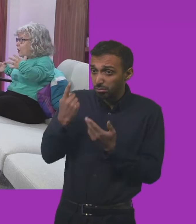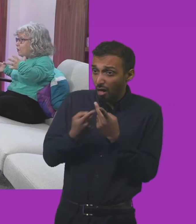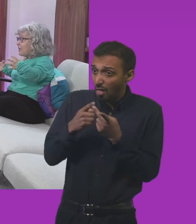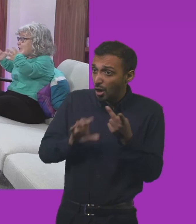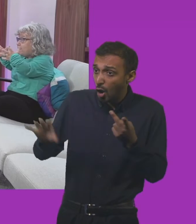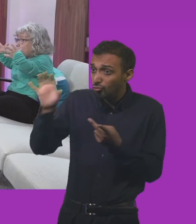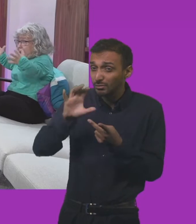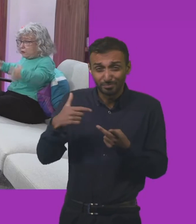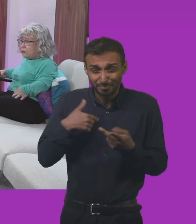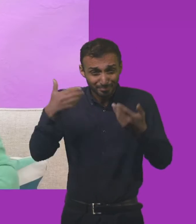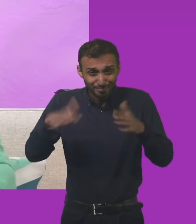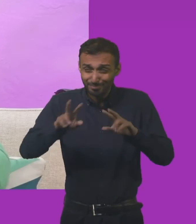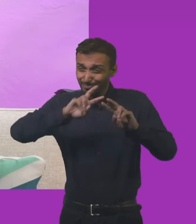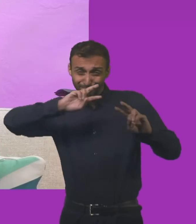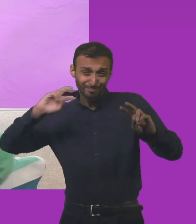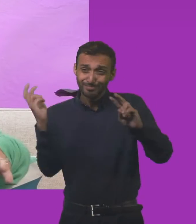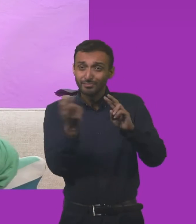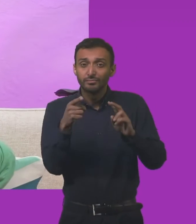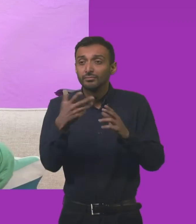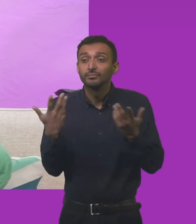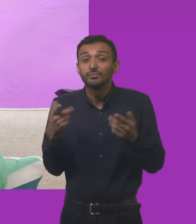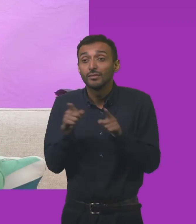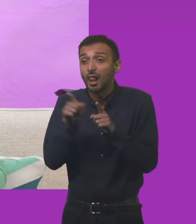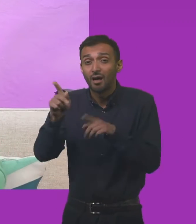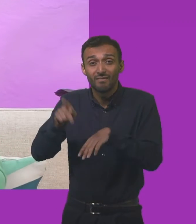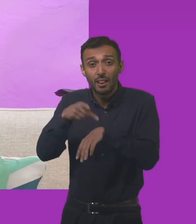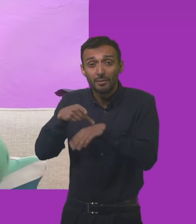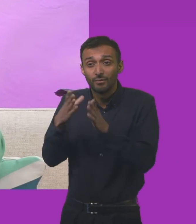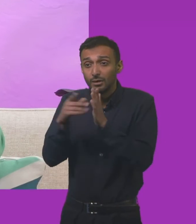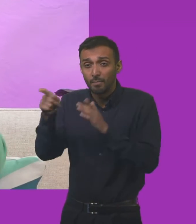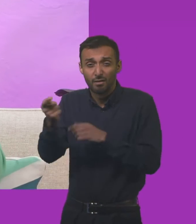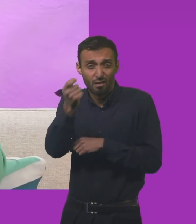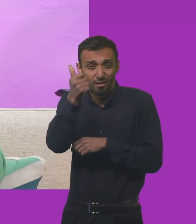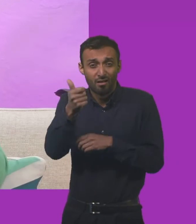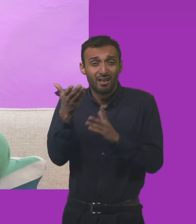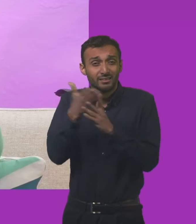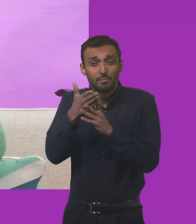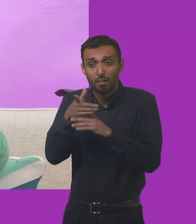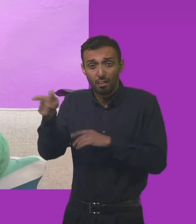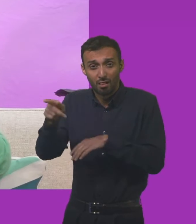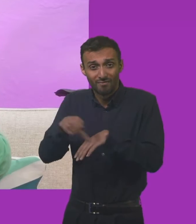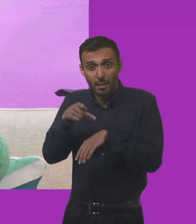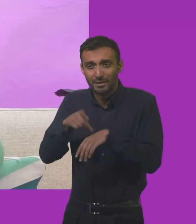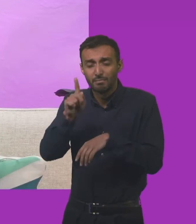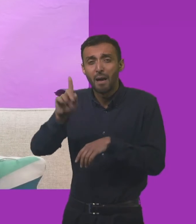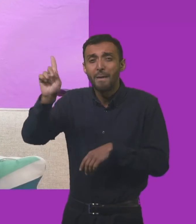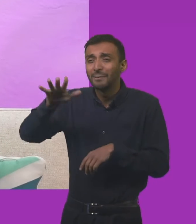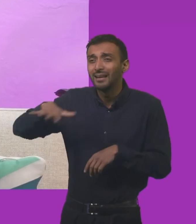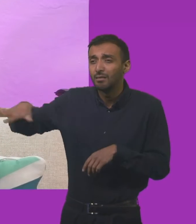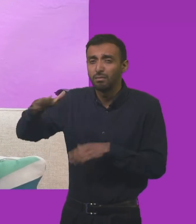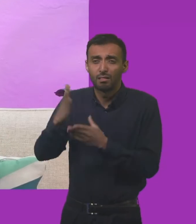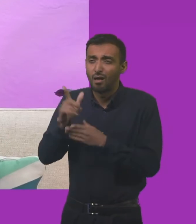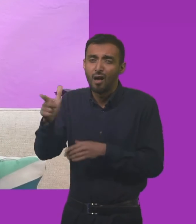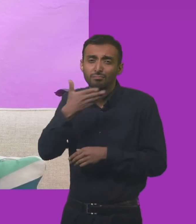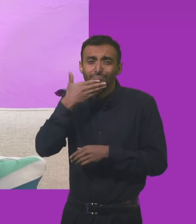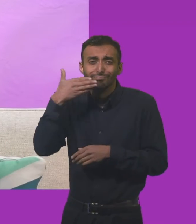in general, like in the Philippines, there's very little accessibility in the Philippines. But the people are so accommodating. Like we